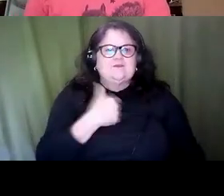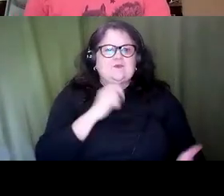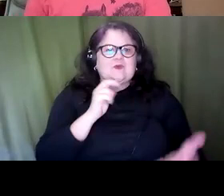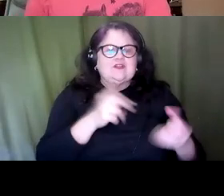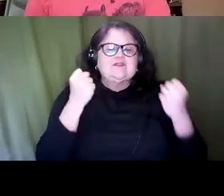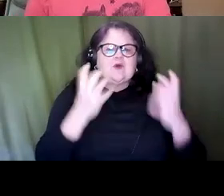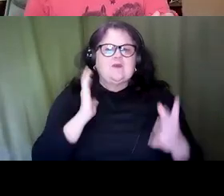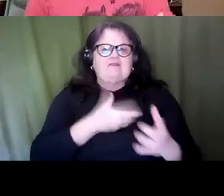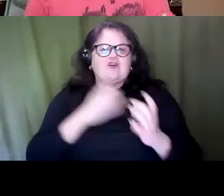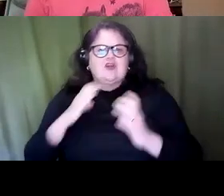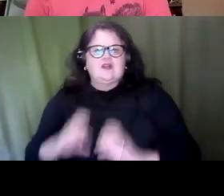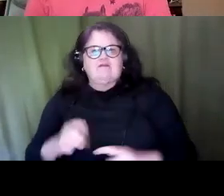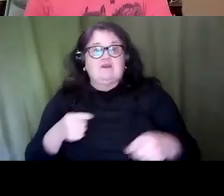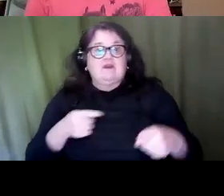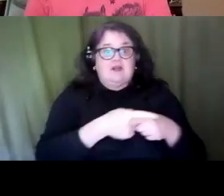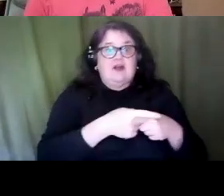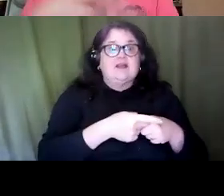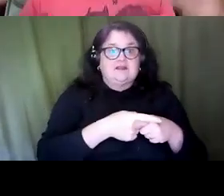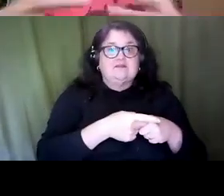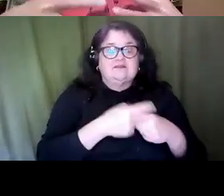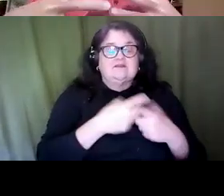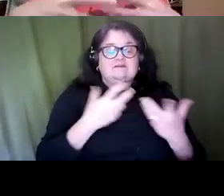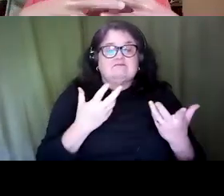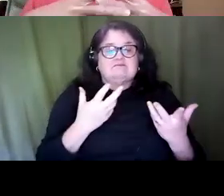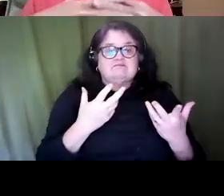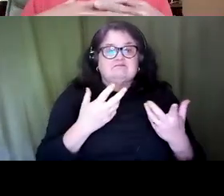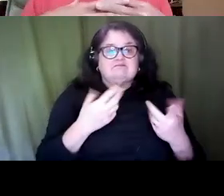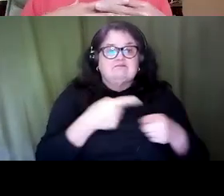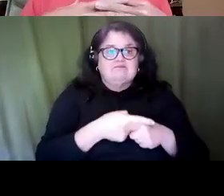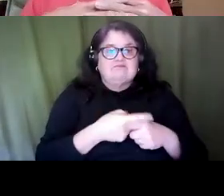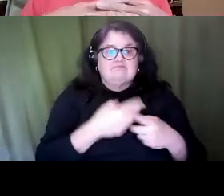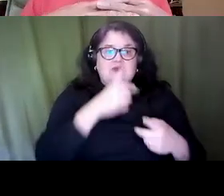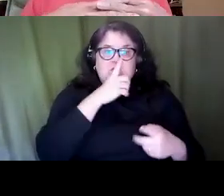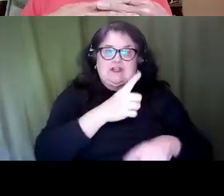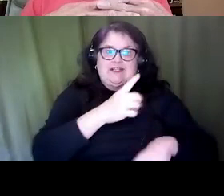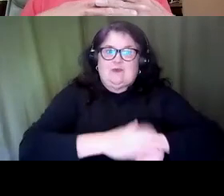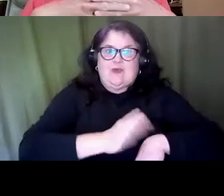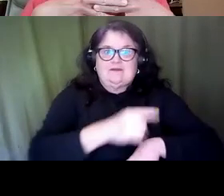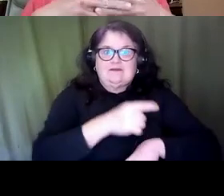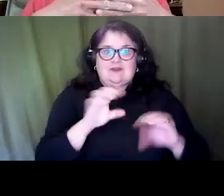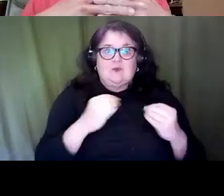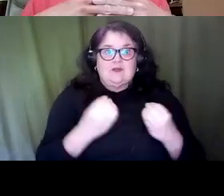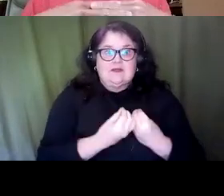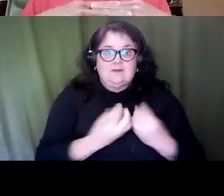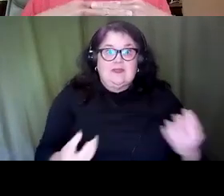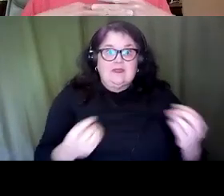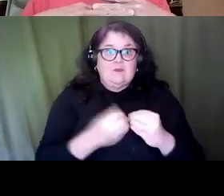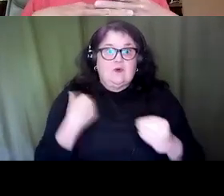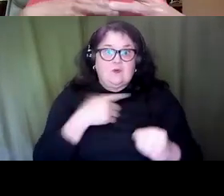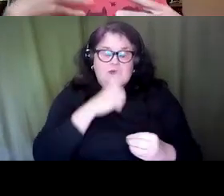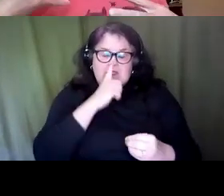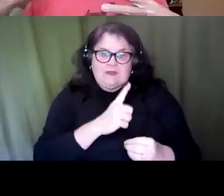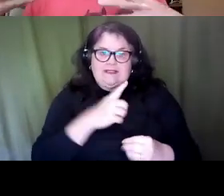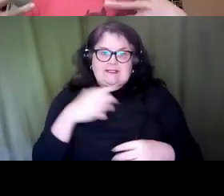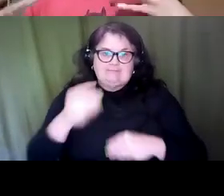our clients is that conflict does, come and sometimes really threaten the organization. But the more we really commit resources